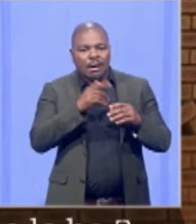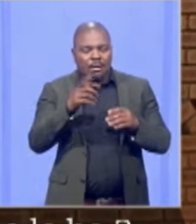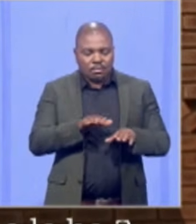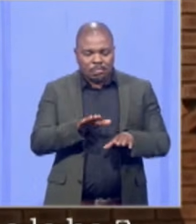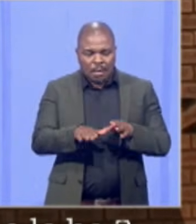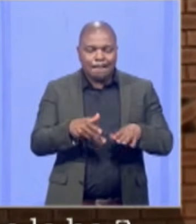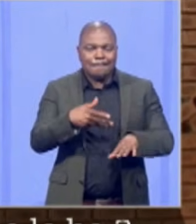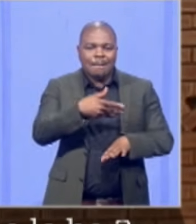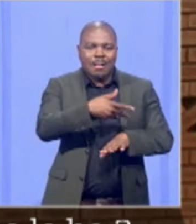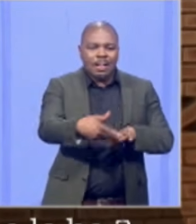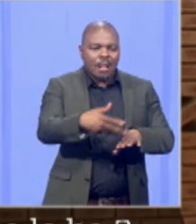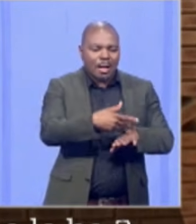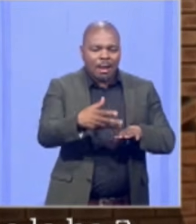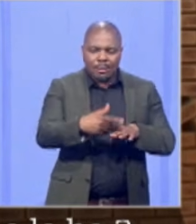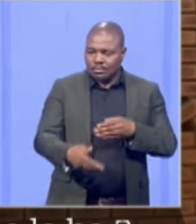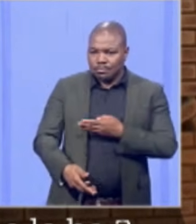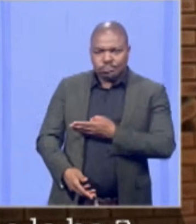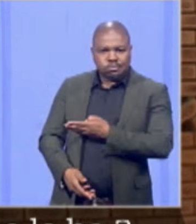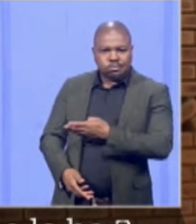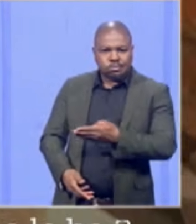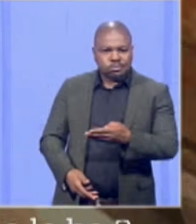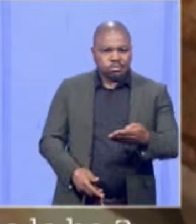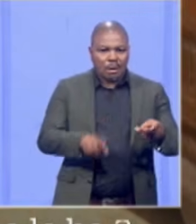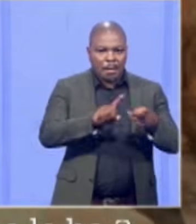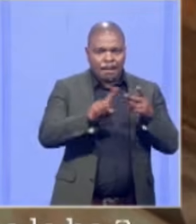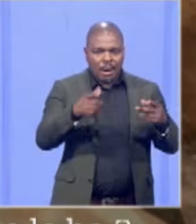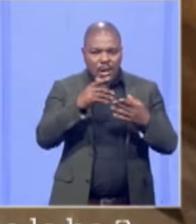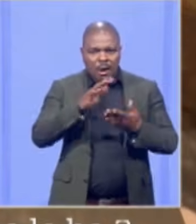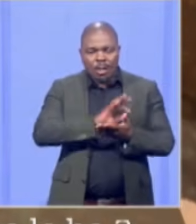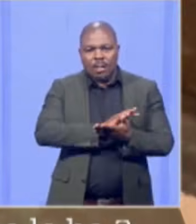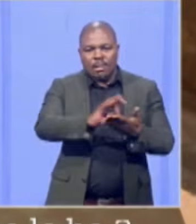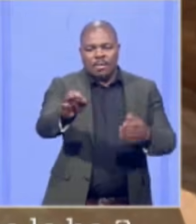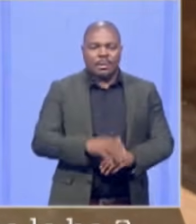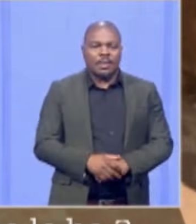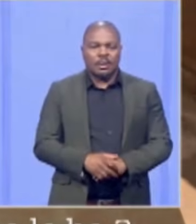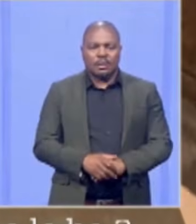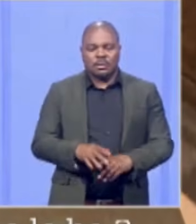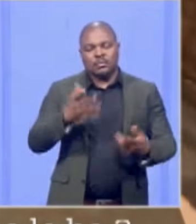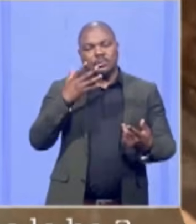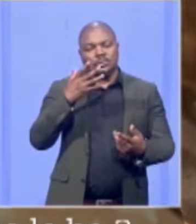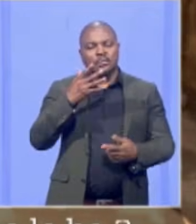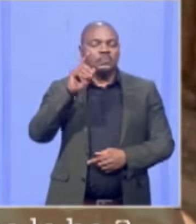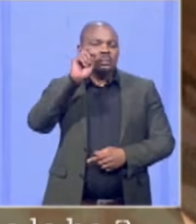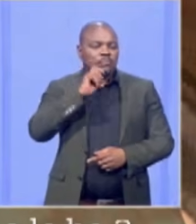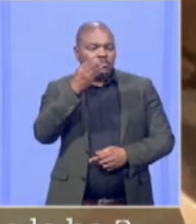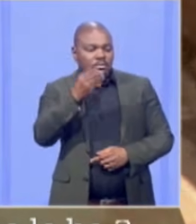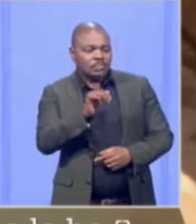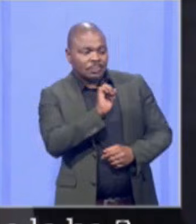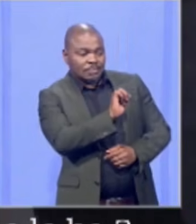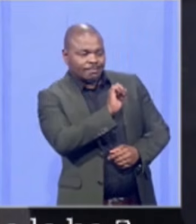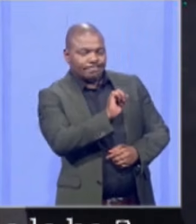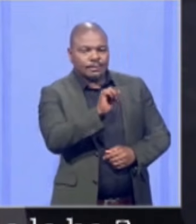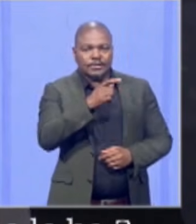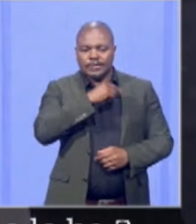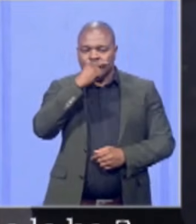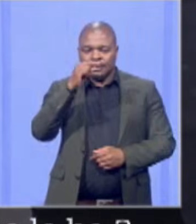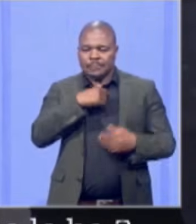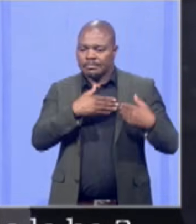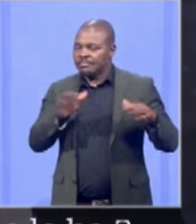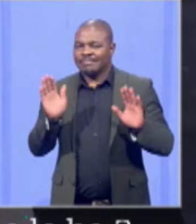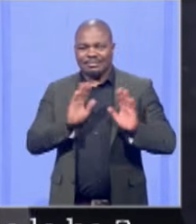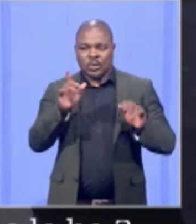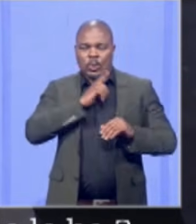ya madi mo segotlong mme a phimogile. Setlogolo sa batswa setlhabelo se se sa batleng go itsiwe ka ntlha ya